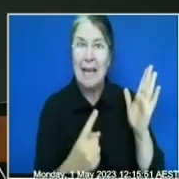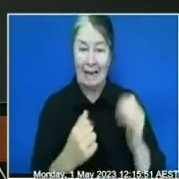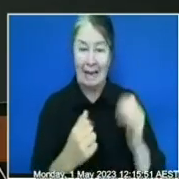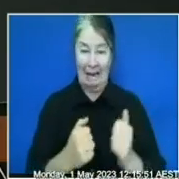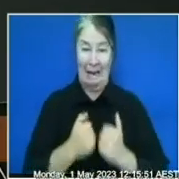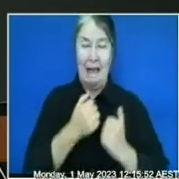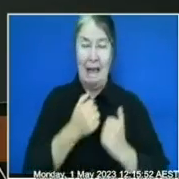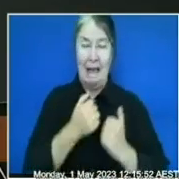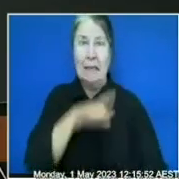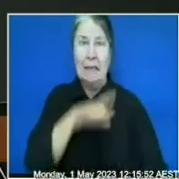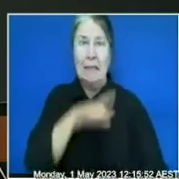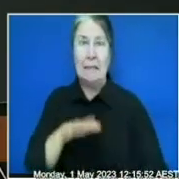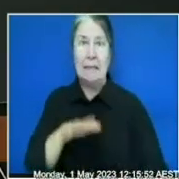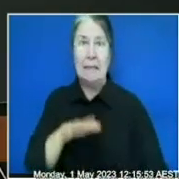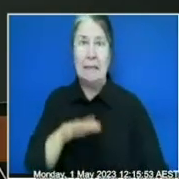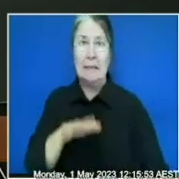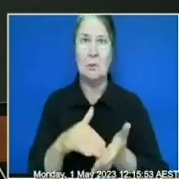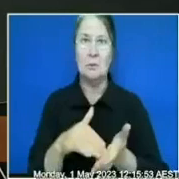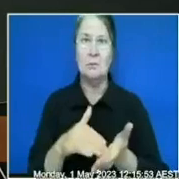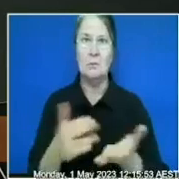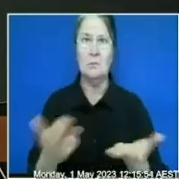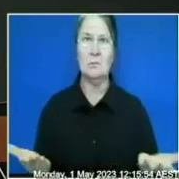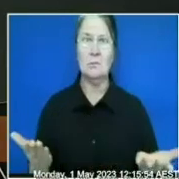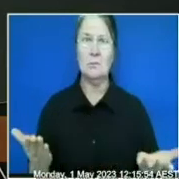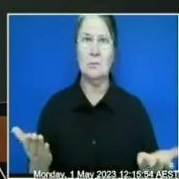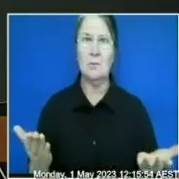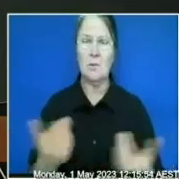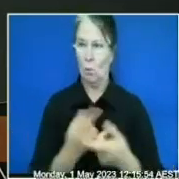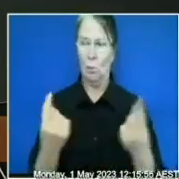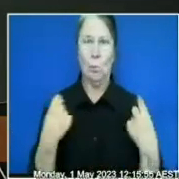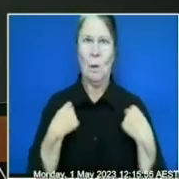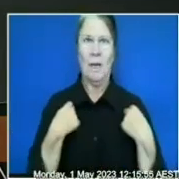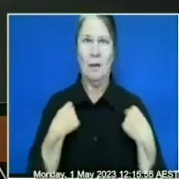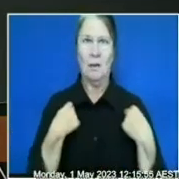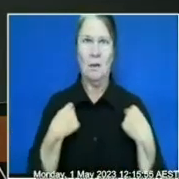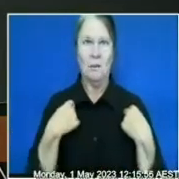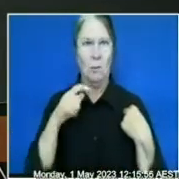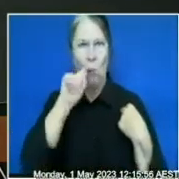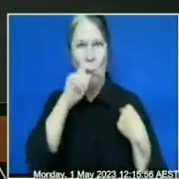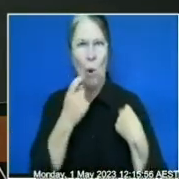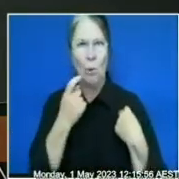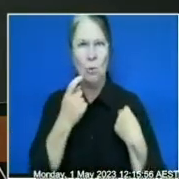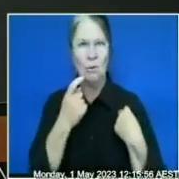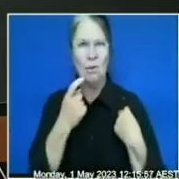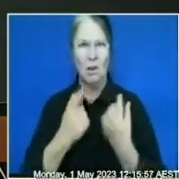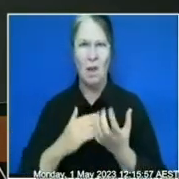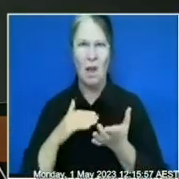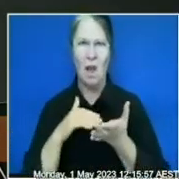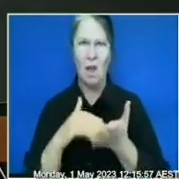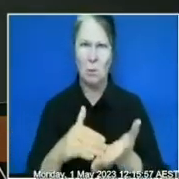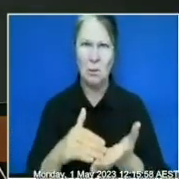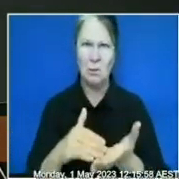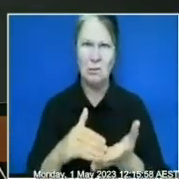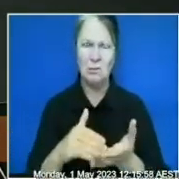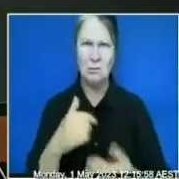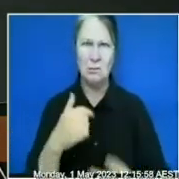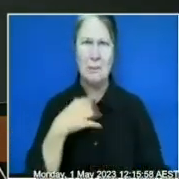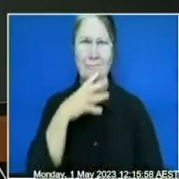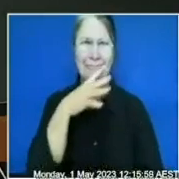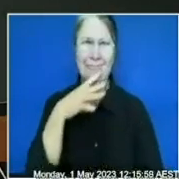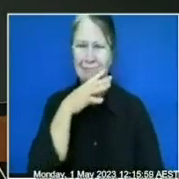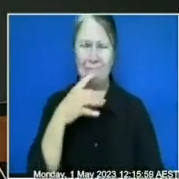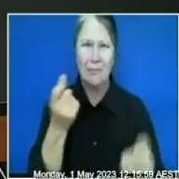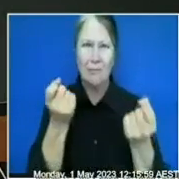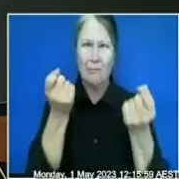Like, I don't understand that you can have a framework, an Aboriginal social and emotional wellbeing framework, who I add, you've taken the time